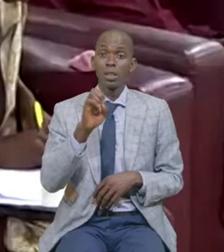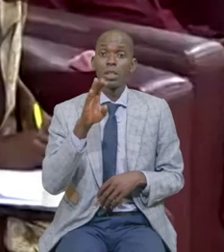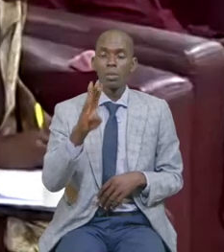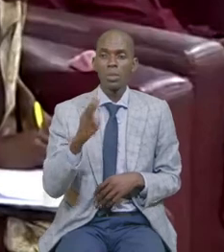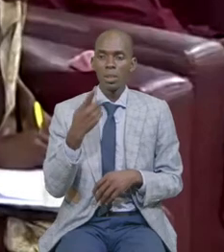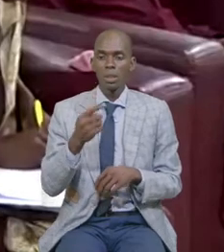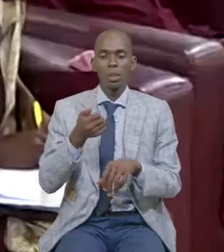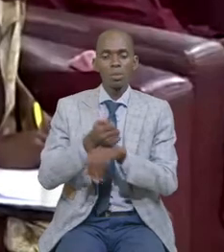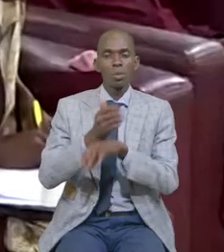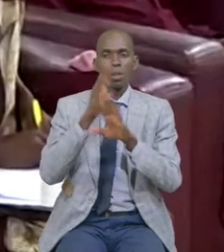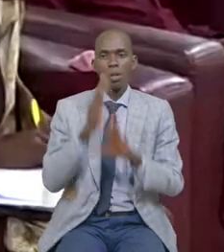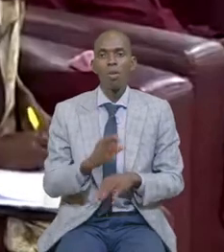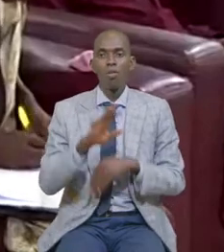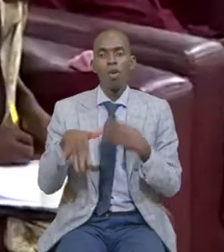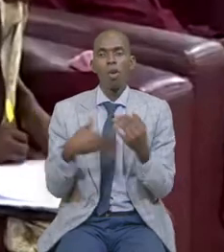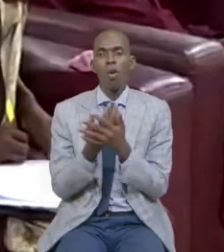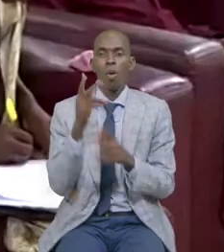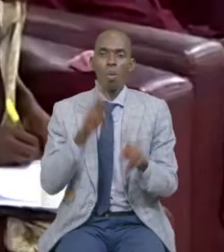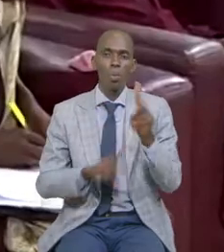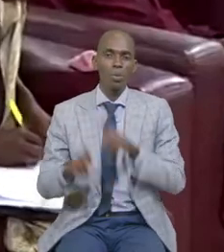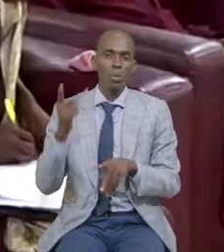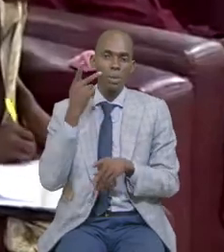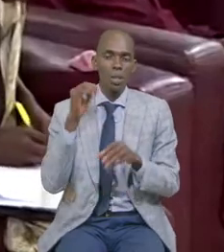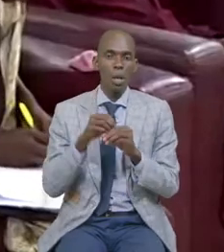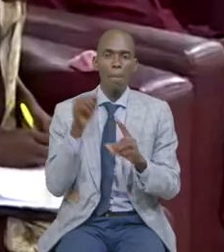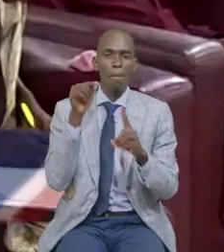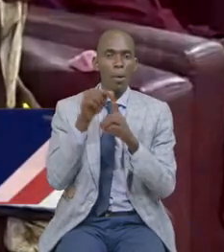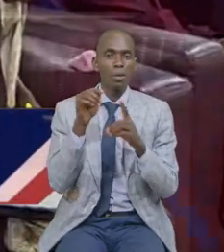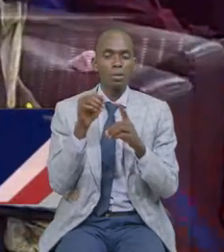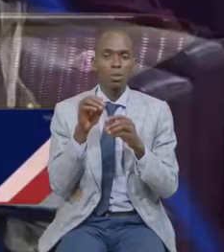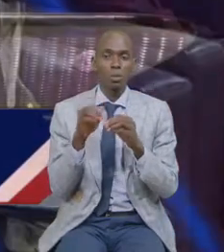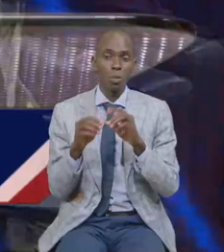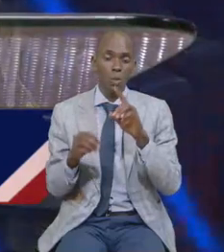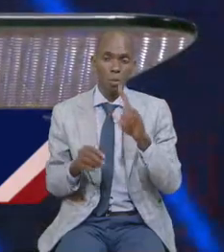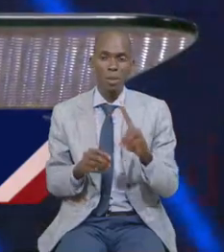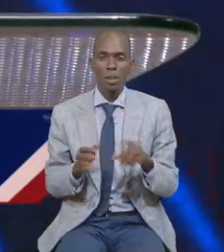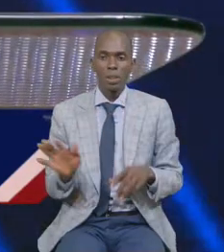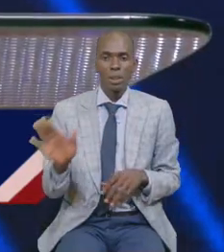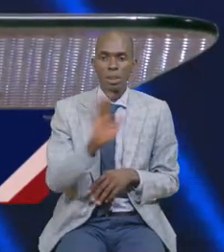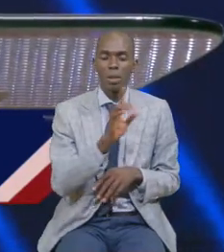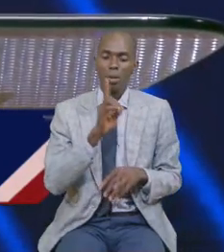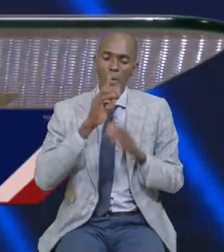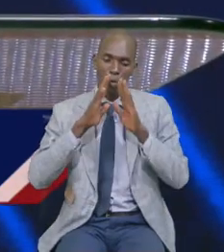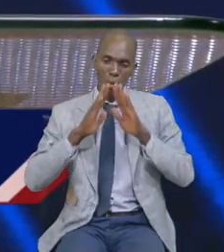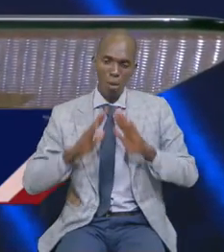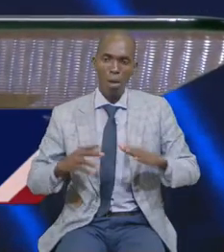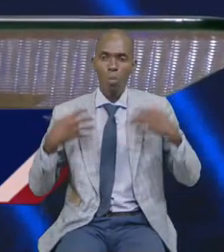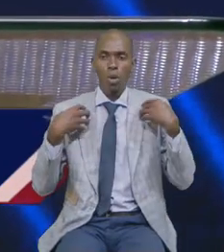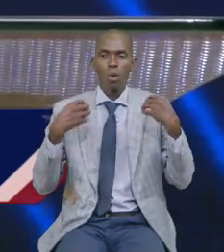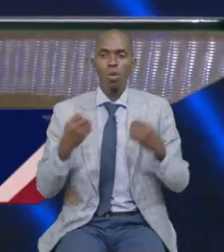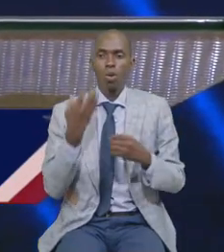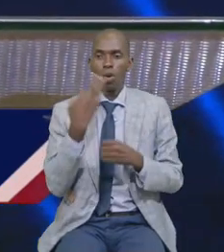of all people look at number one number one their courage of Faith Under